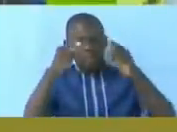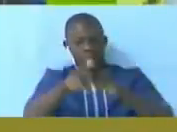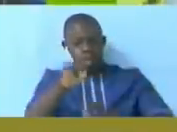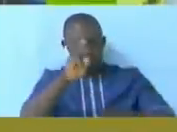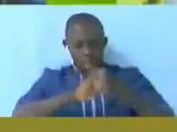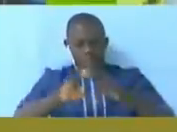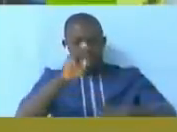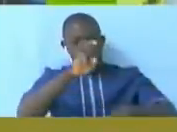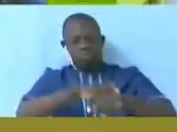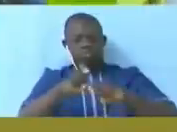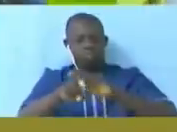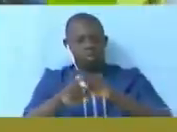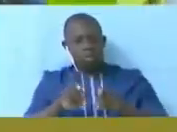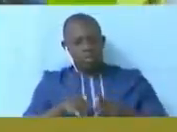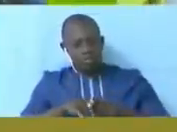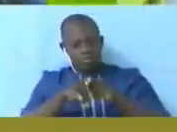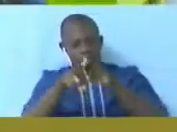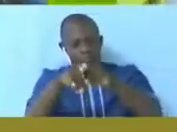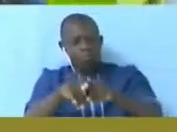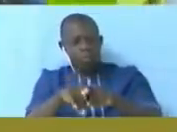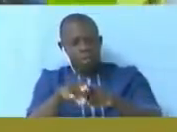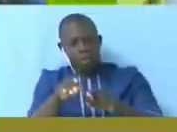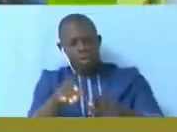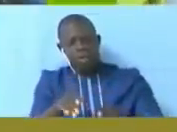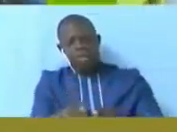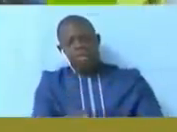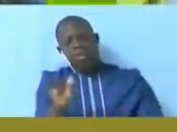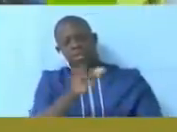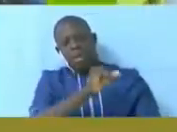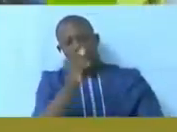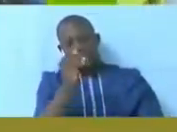then escort them. Ning Kitty, and Yalunga. And